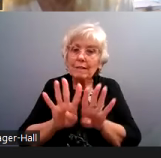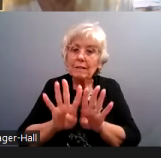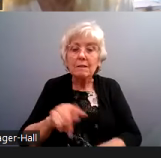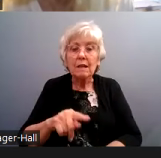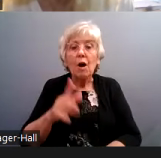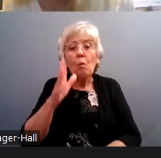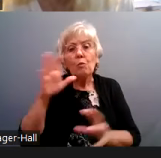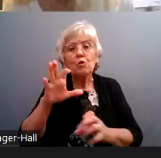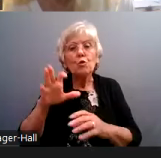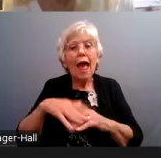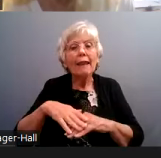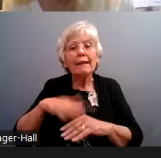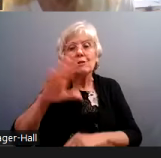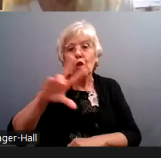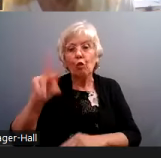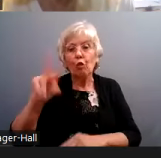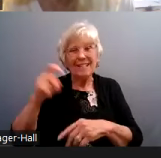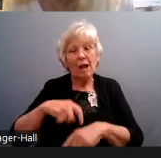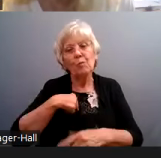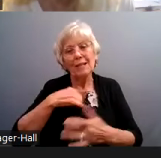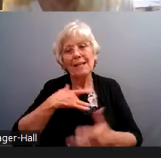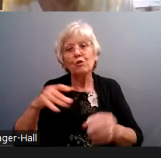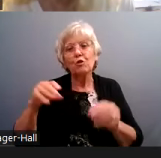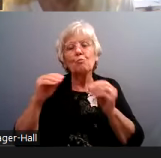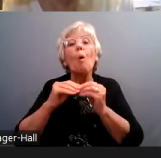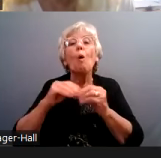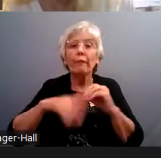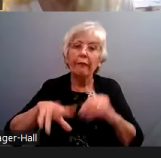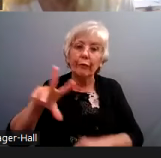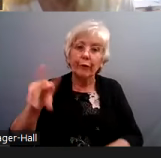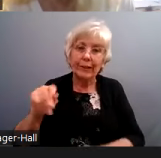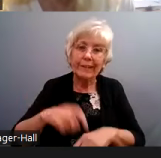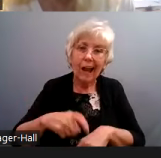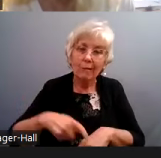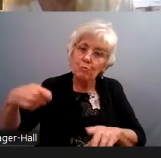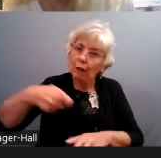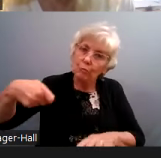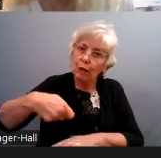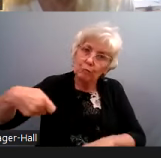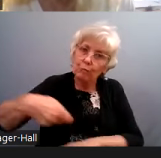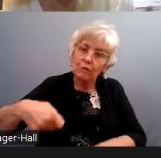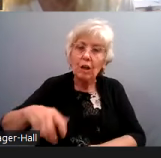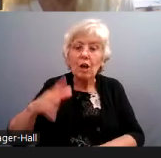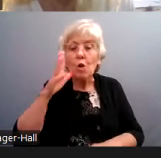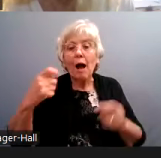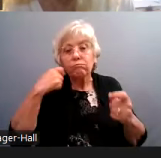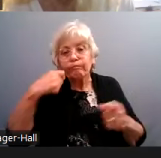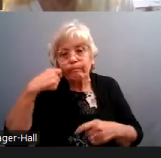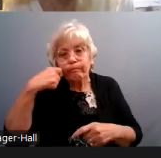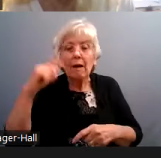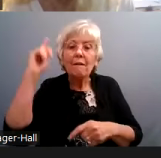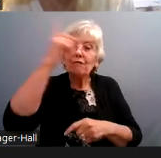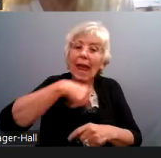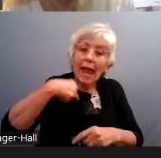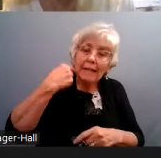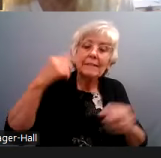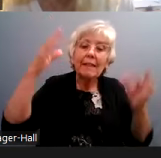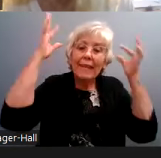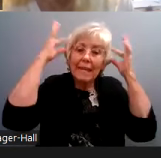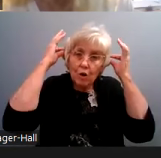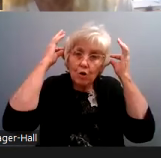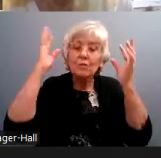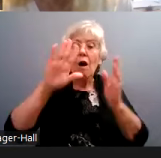30 times, and we usually do it a lot more than that. And you're going to want to do it, on the face and the ears and all those,